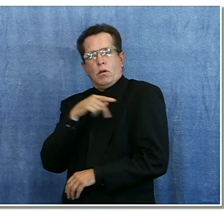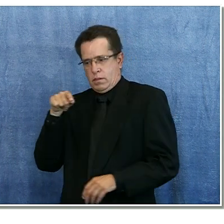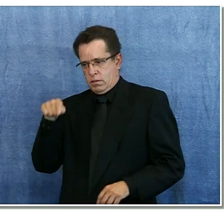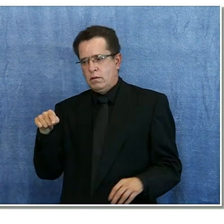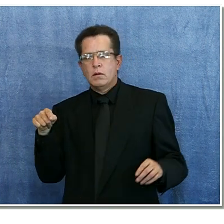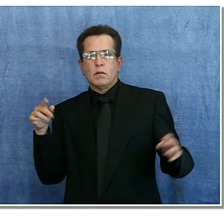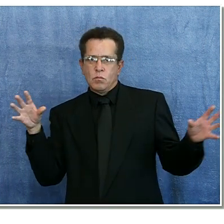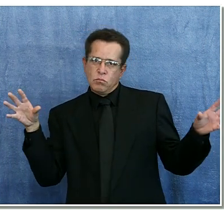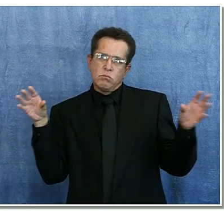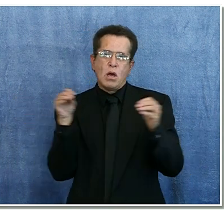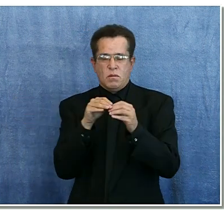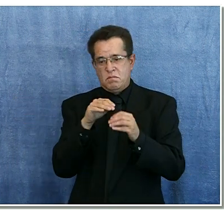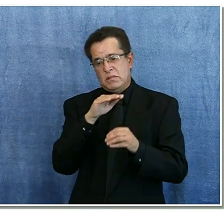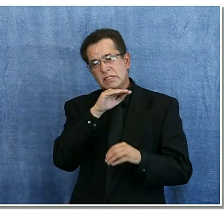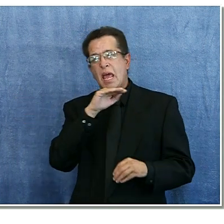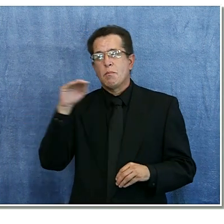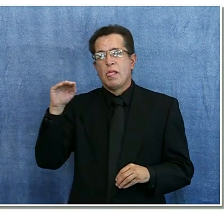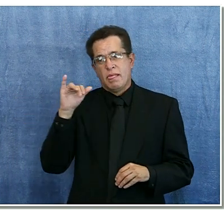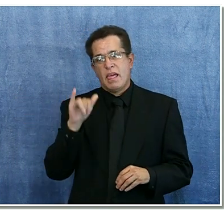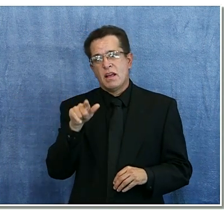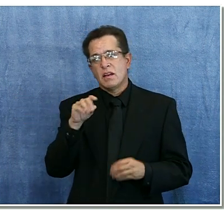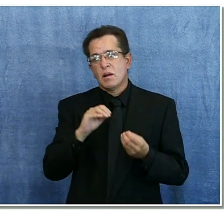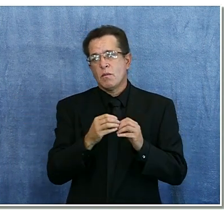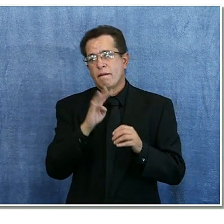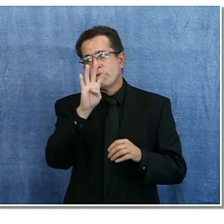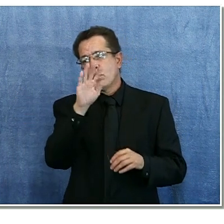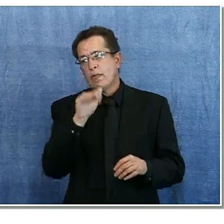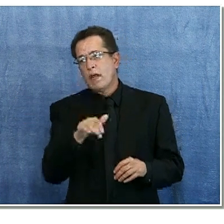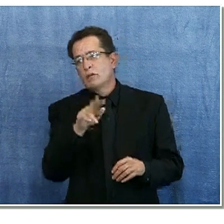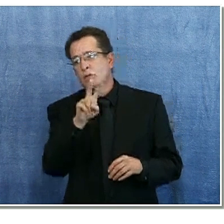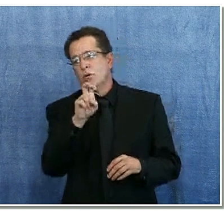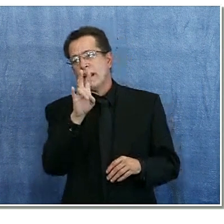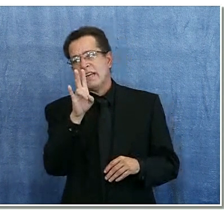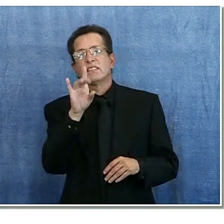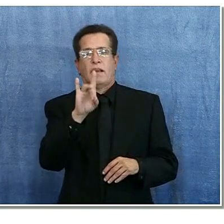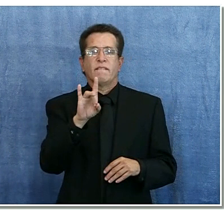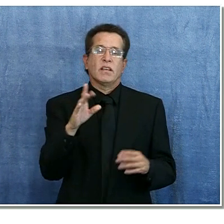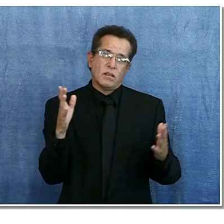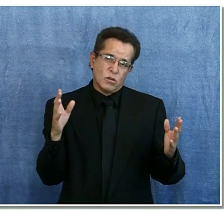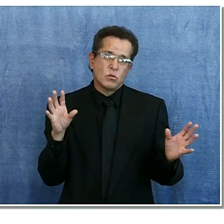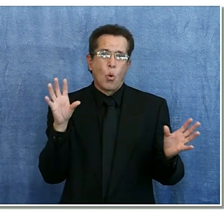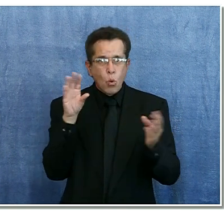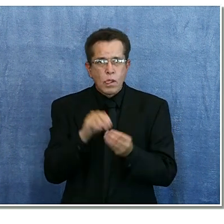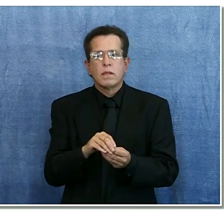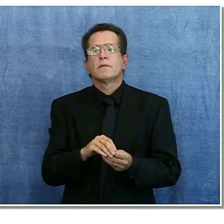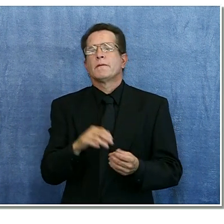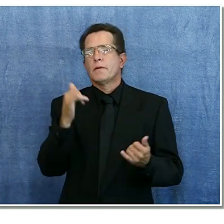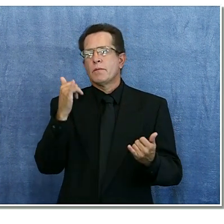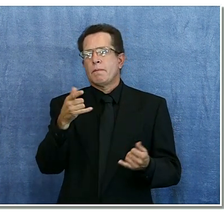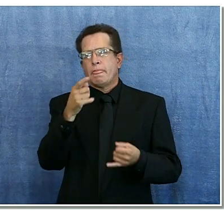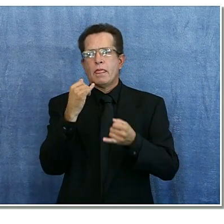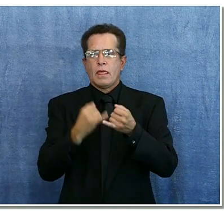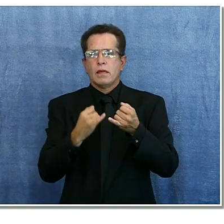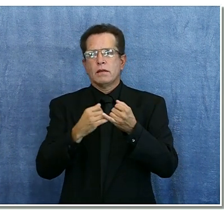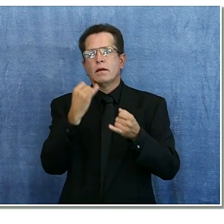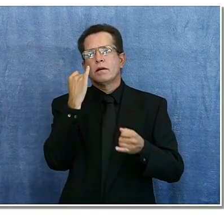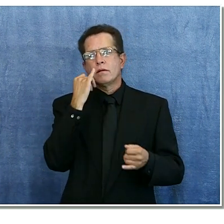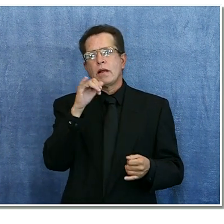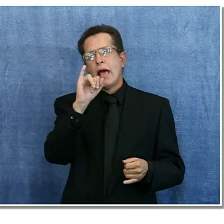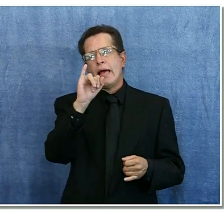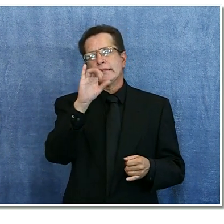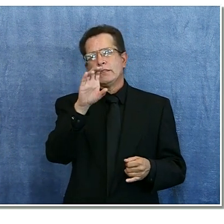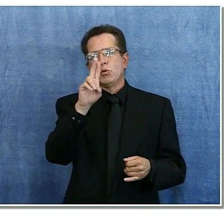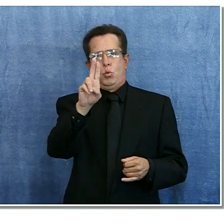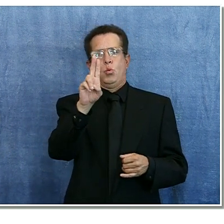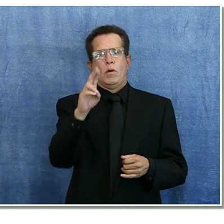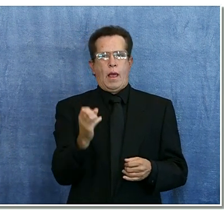this number holding relatively stable and flat. And then my final chart is ICU utilization, which continues to be down a little